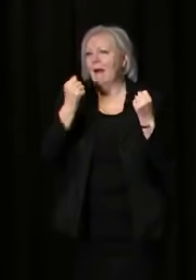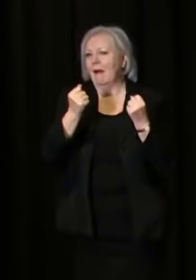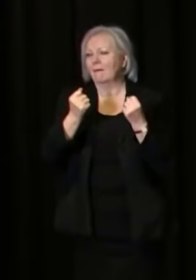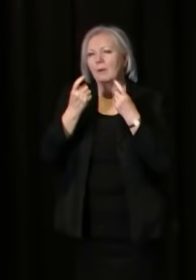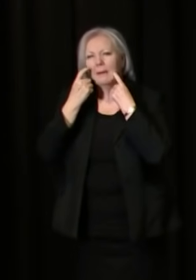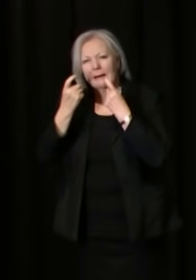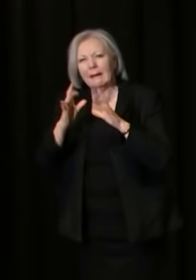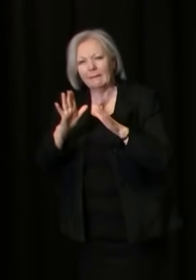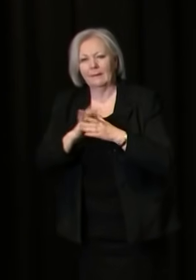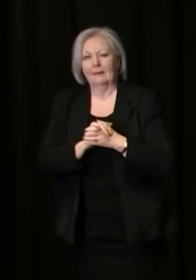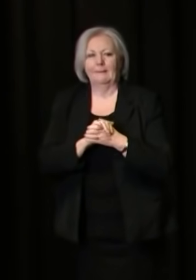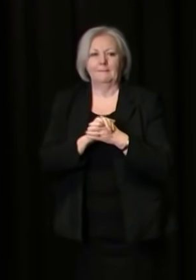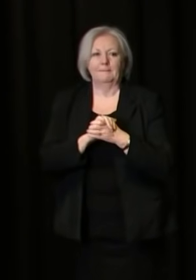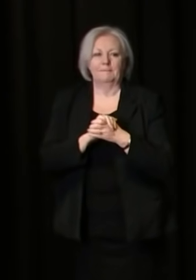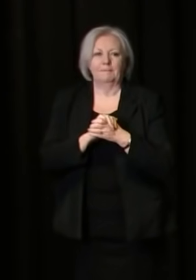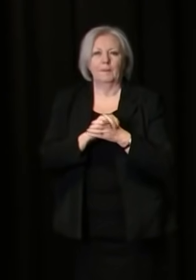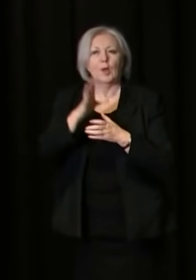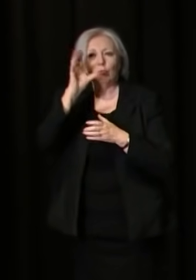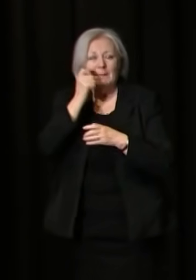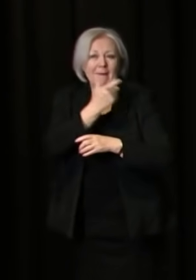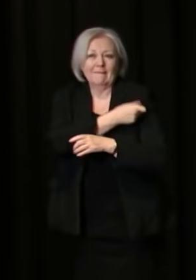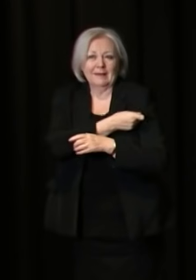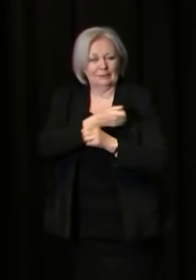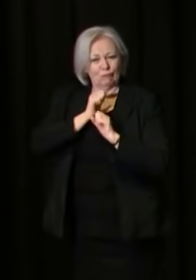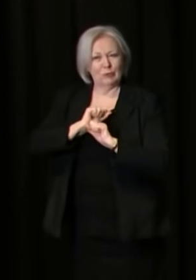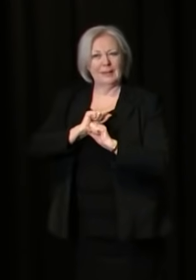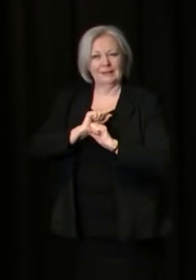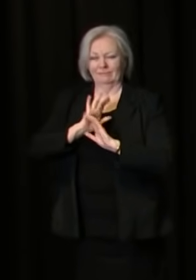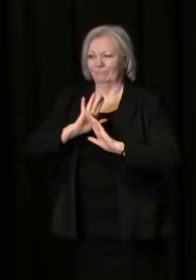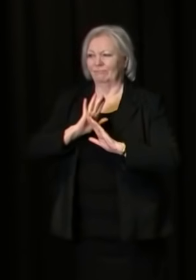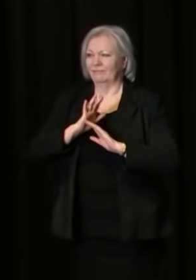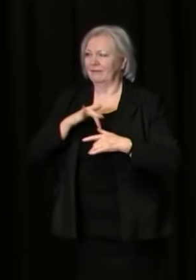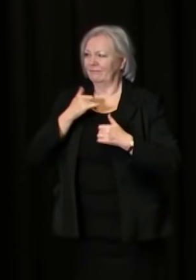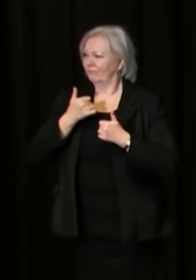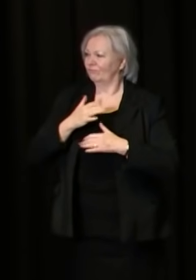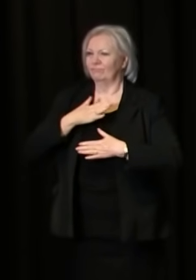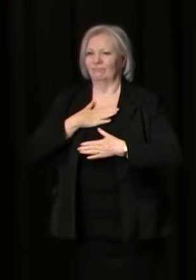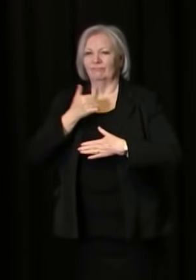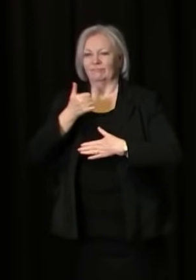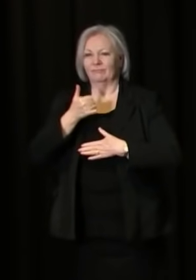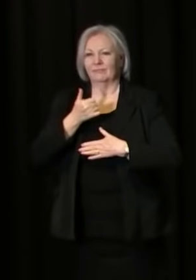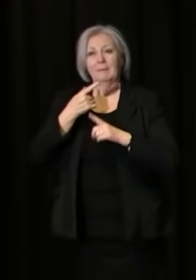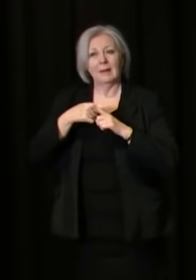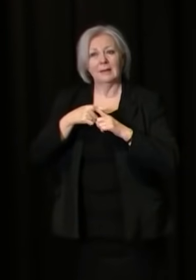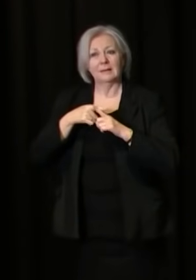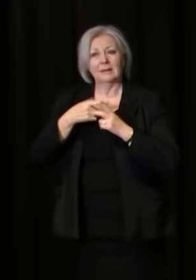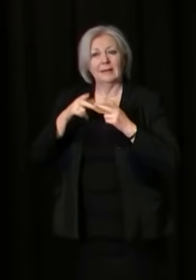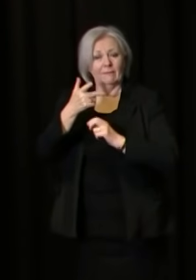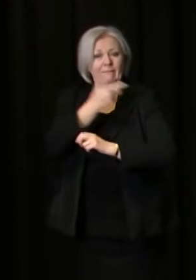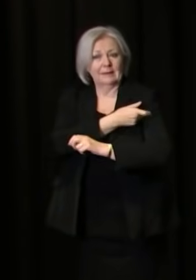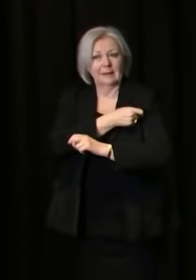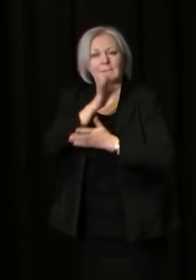Those vaccines, they protect us, they protect our families and our communities, and getting sure that